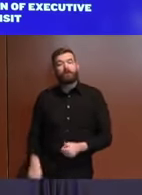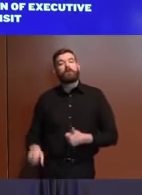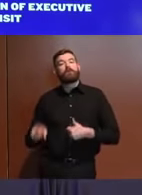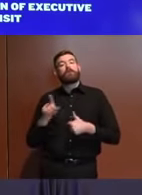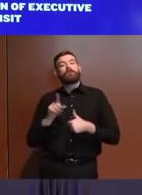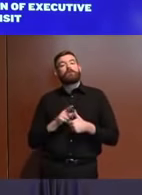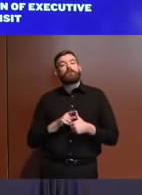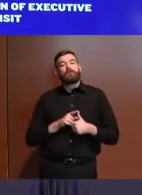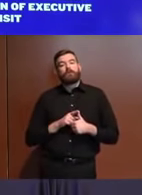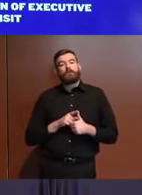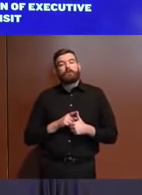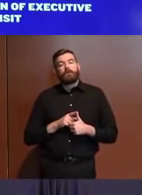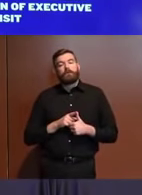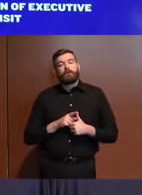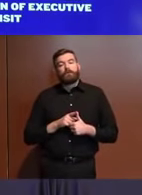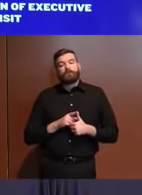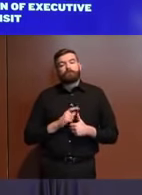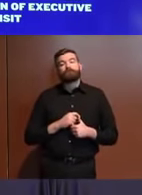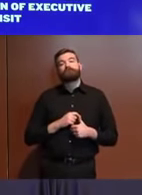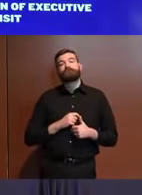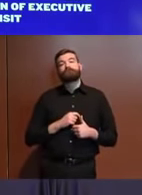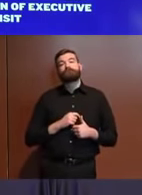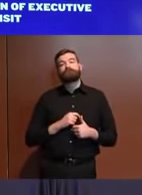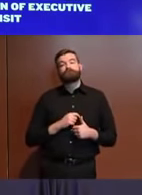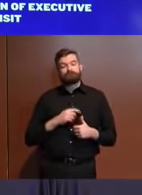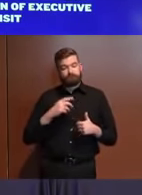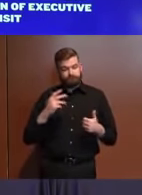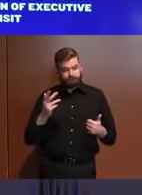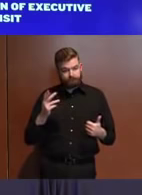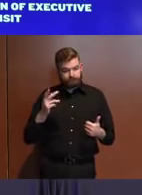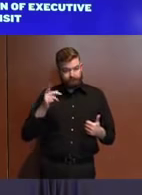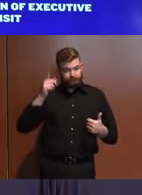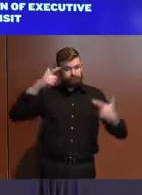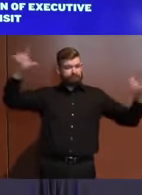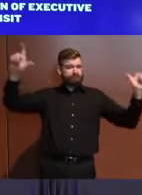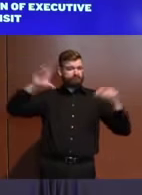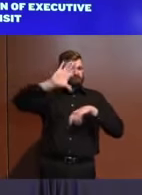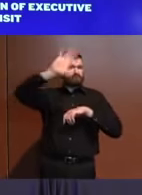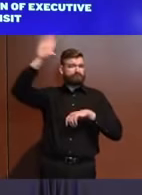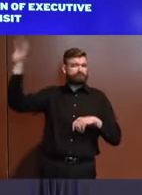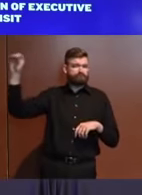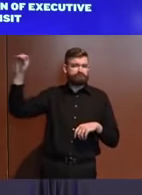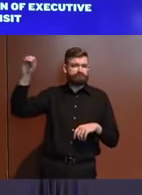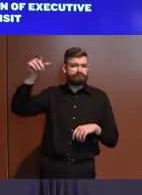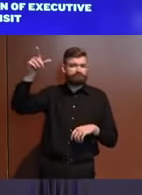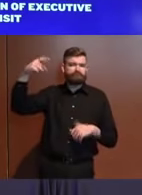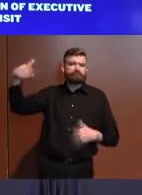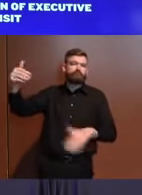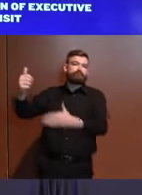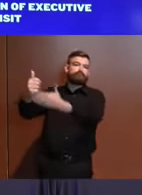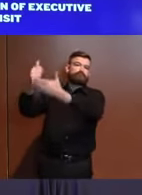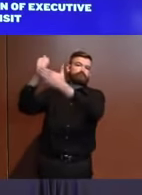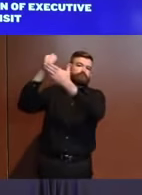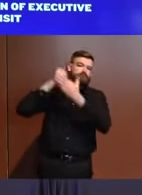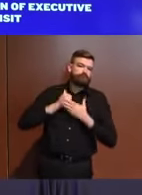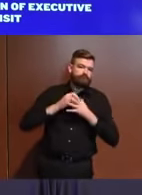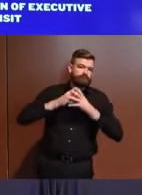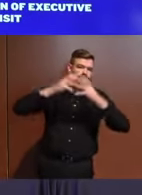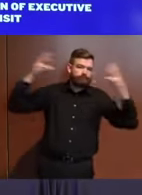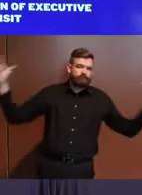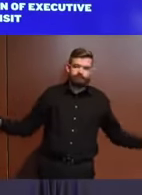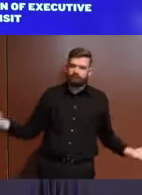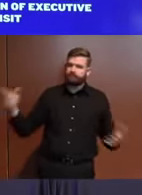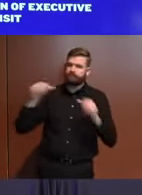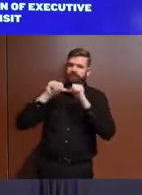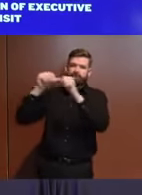Again, our corporate citizens have stepped up in a big way and continue to do so. You heard